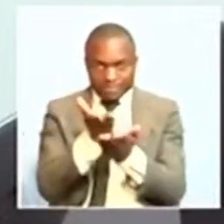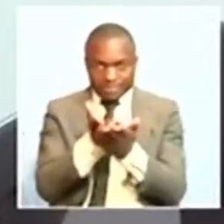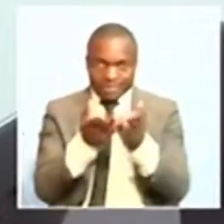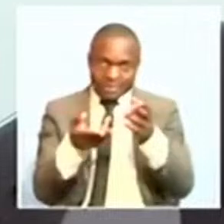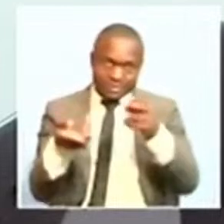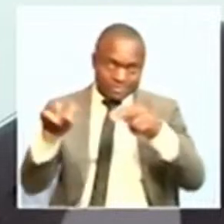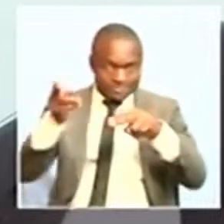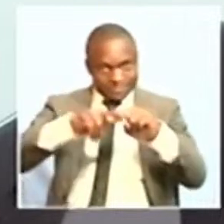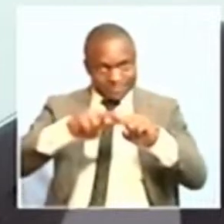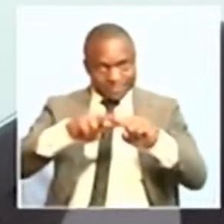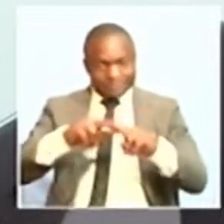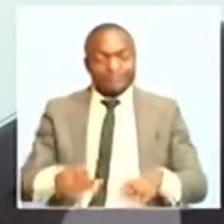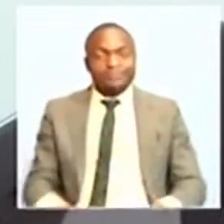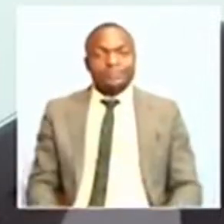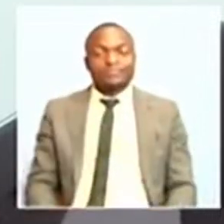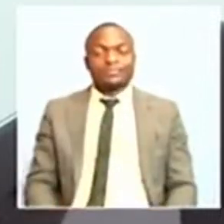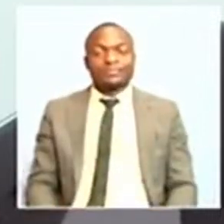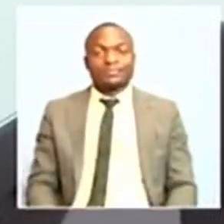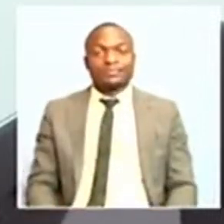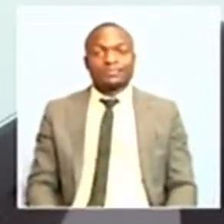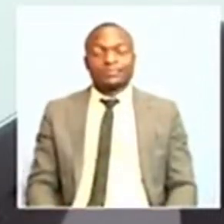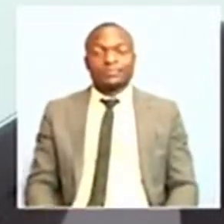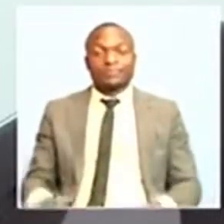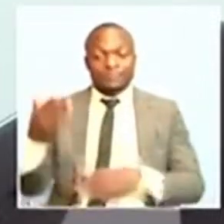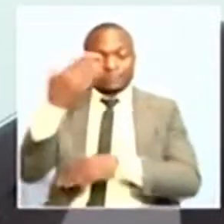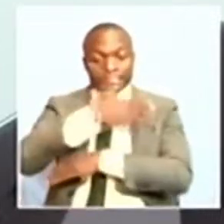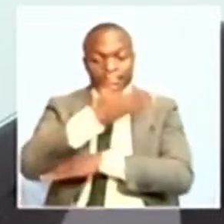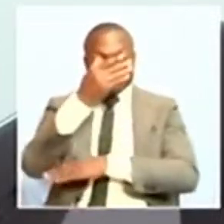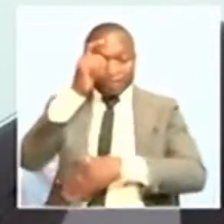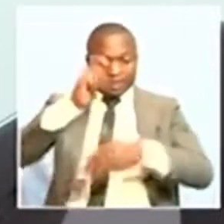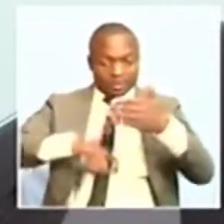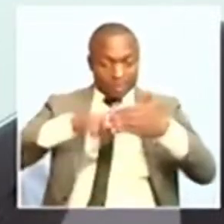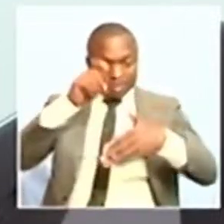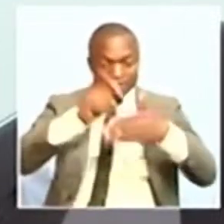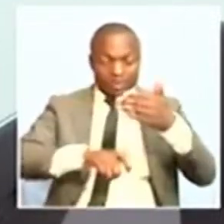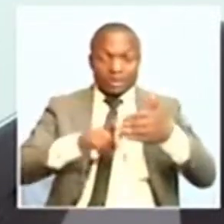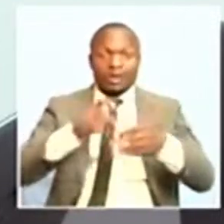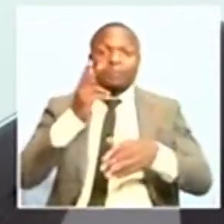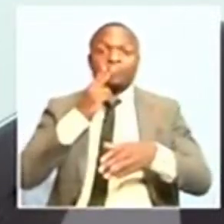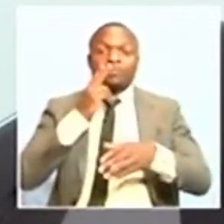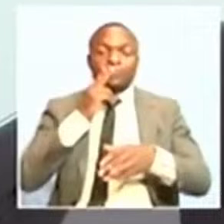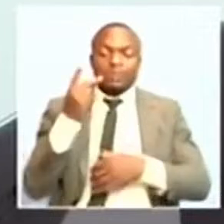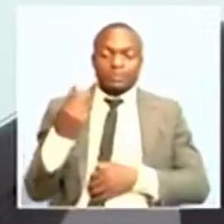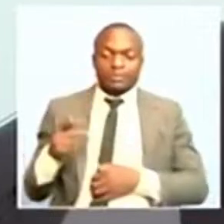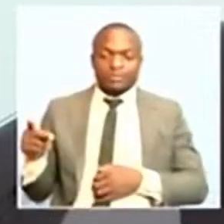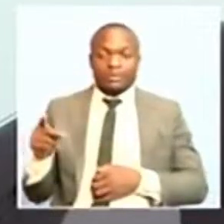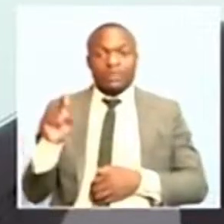increase the excise duty rate for tobacco and tobacco products from